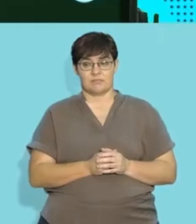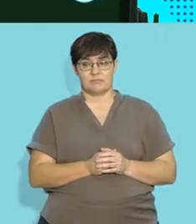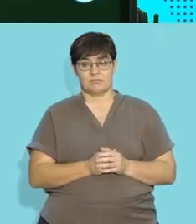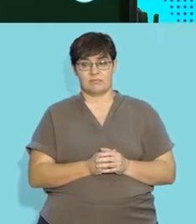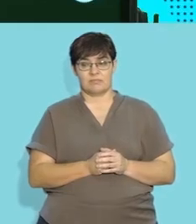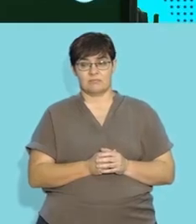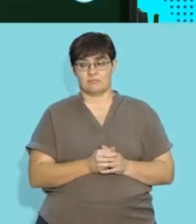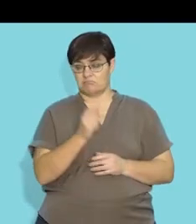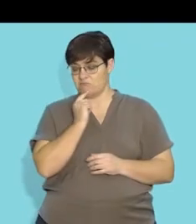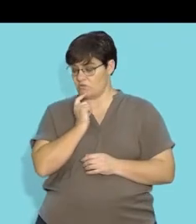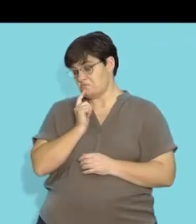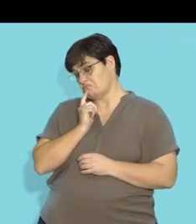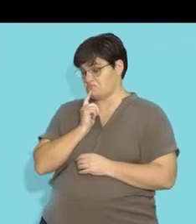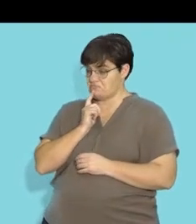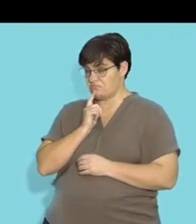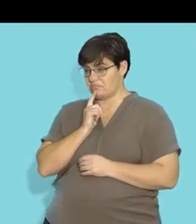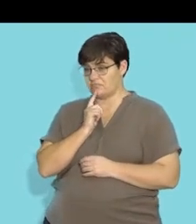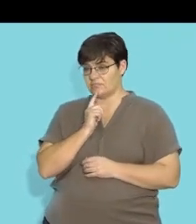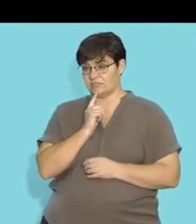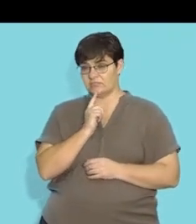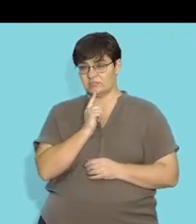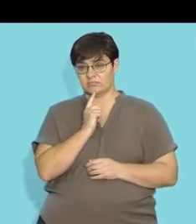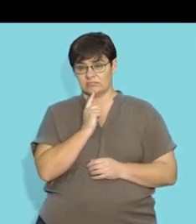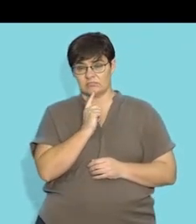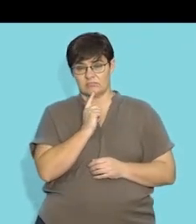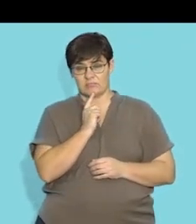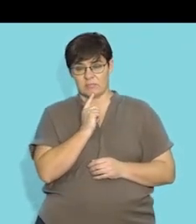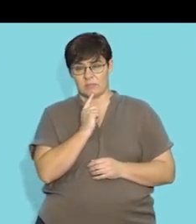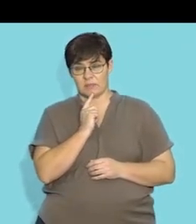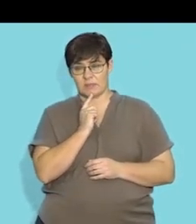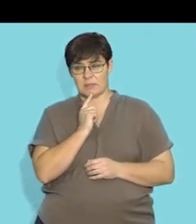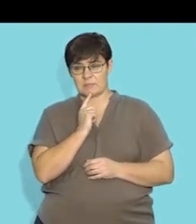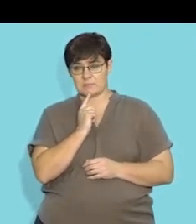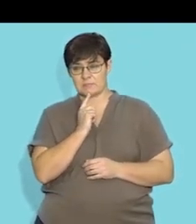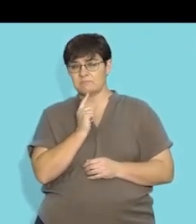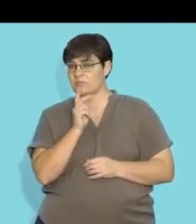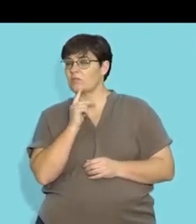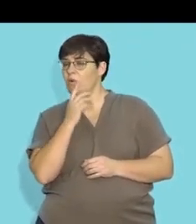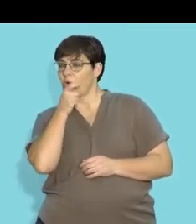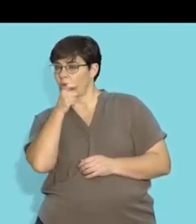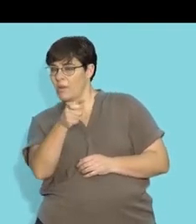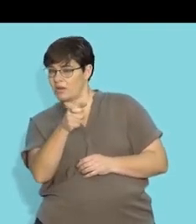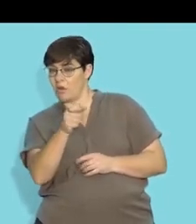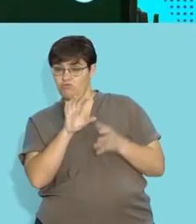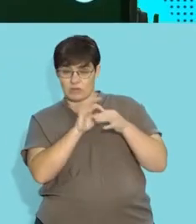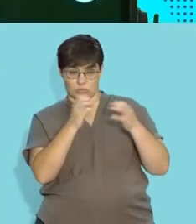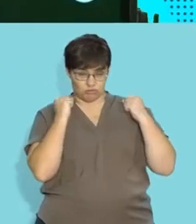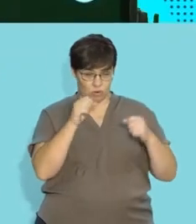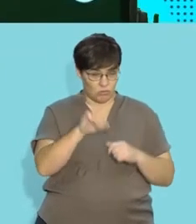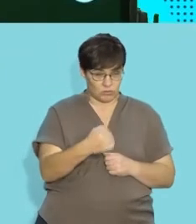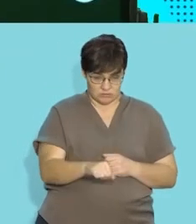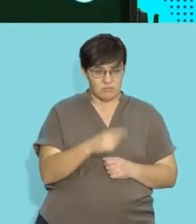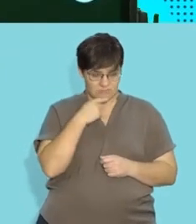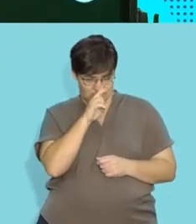By looking at this, can I look and comment on the strength of the relationship? Okay, I